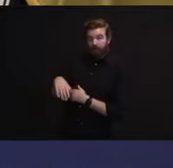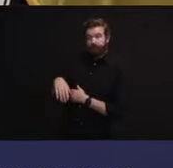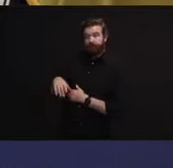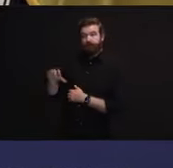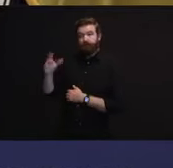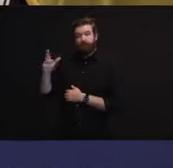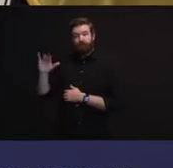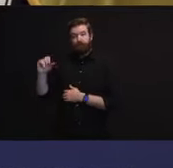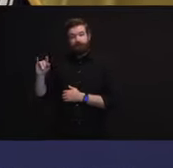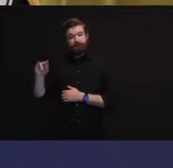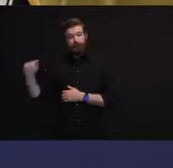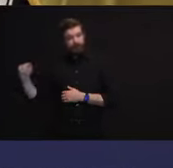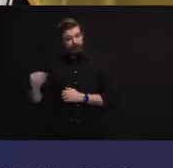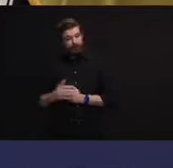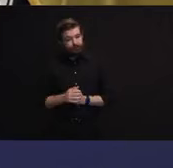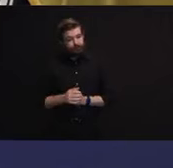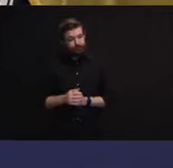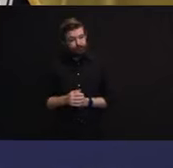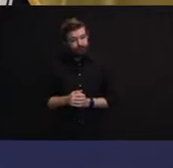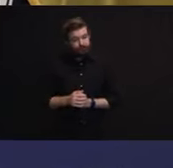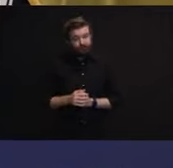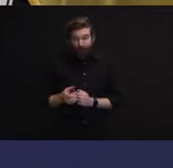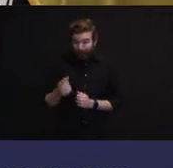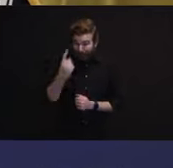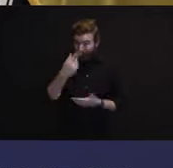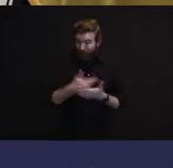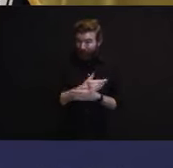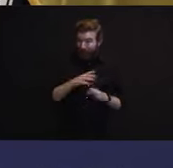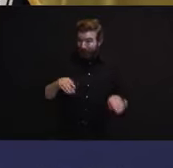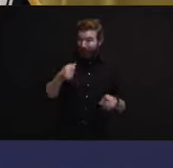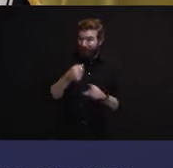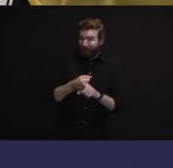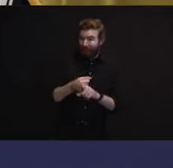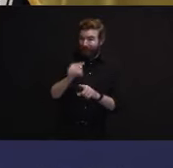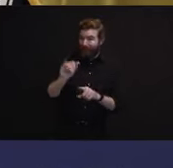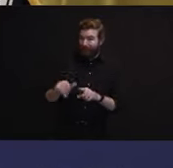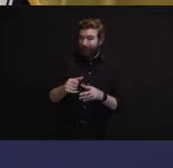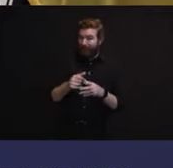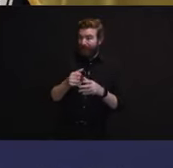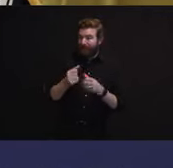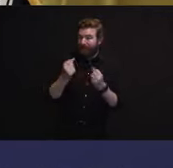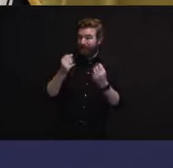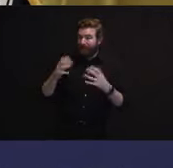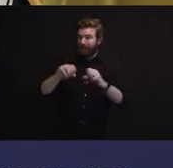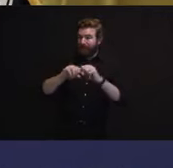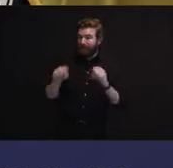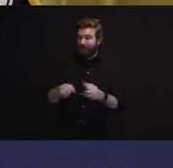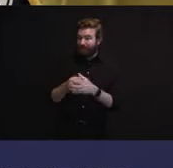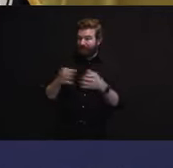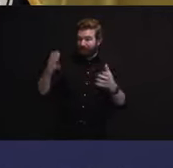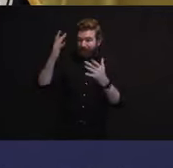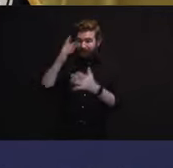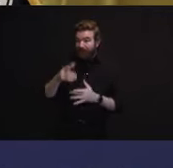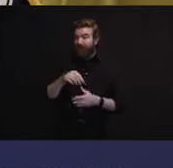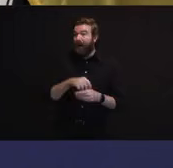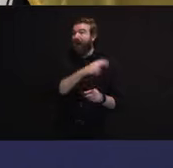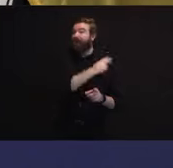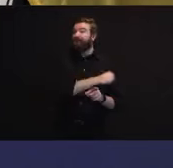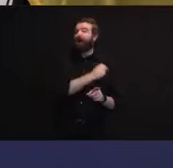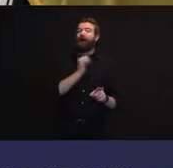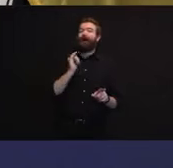children's inflammation syndrome. Did you say one child is in the hospital? Okay. Let's hope